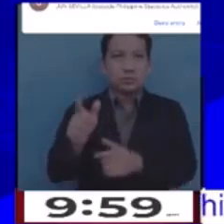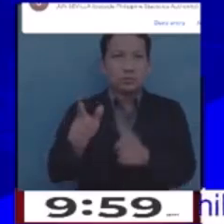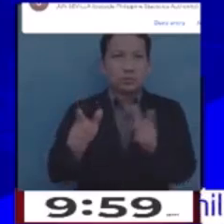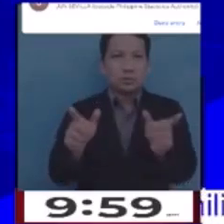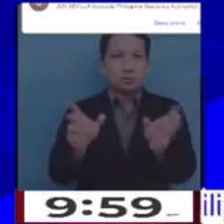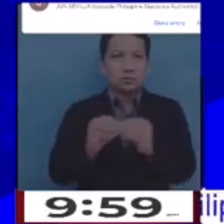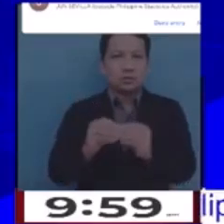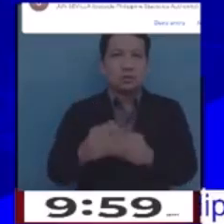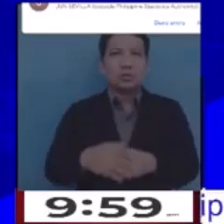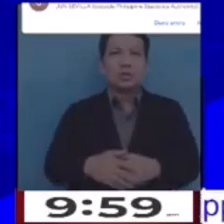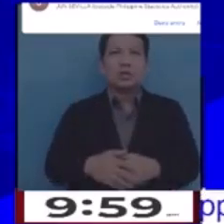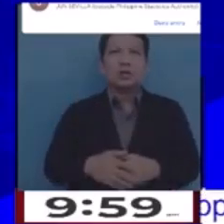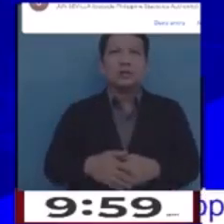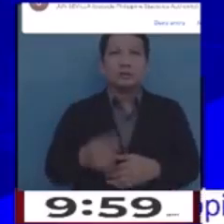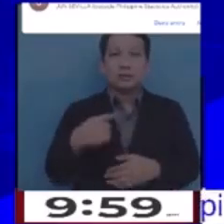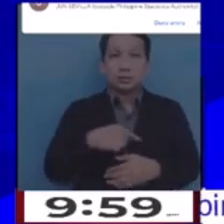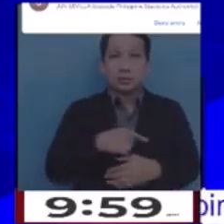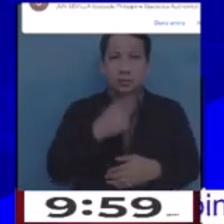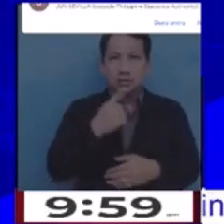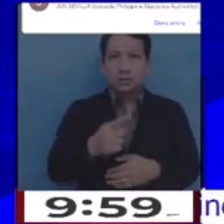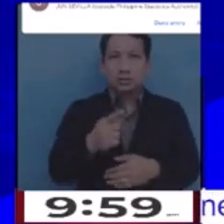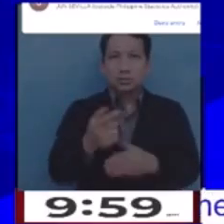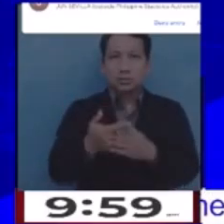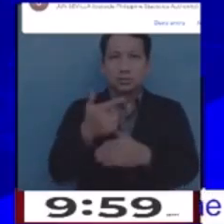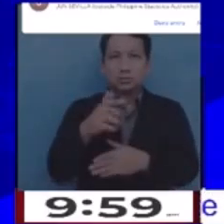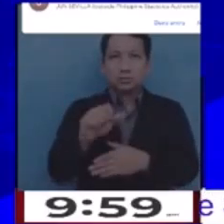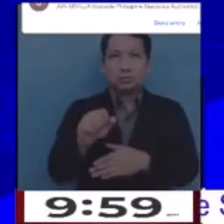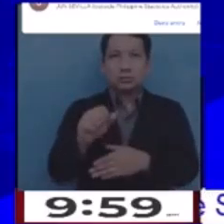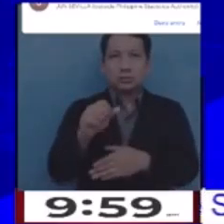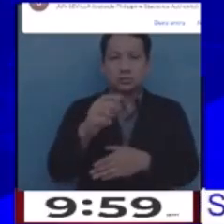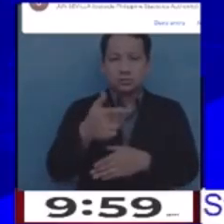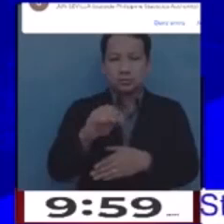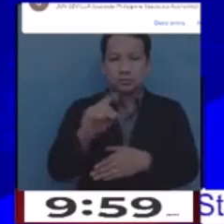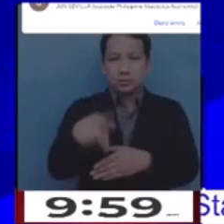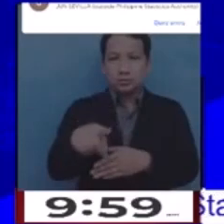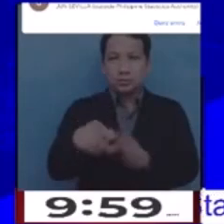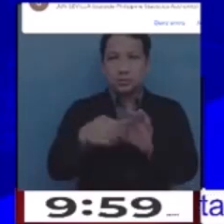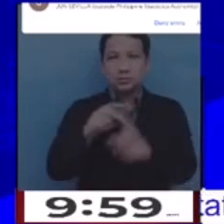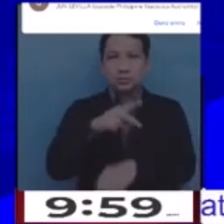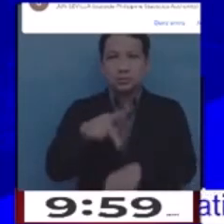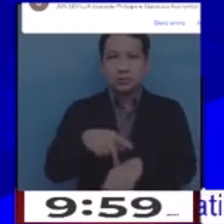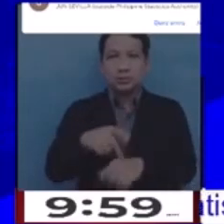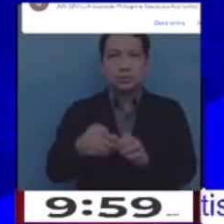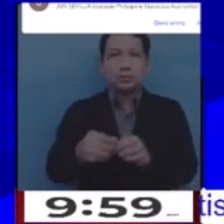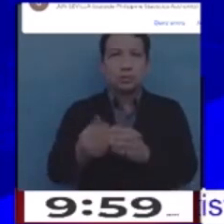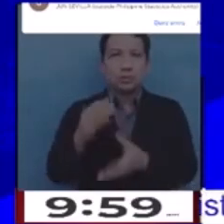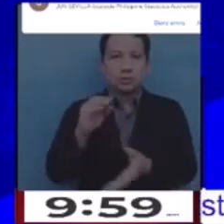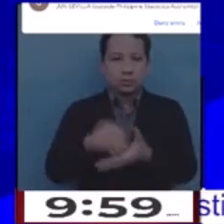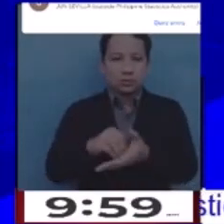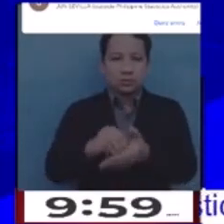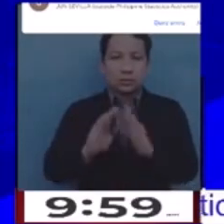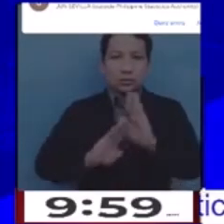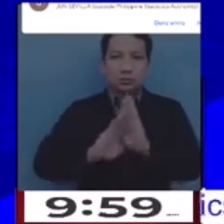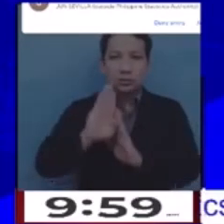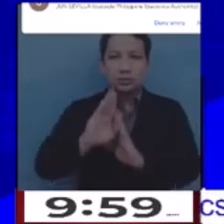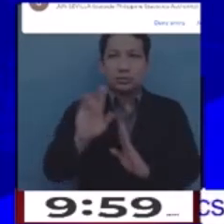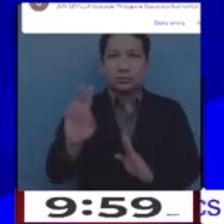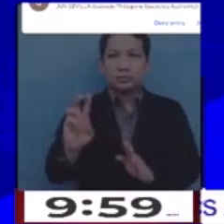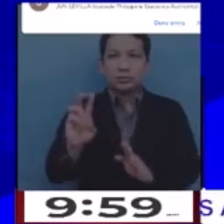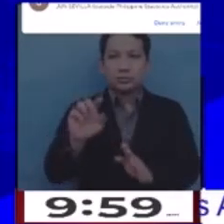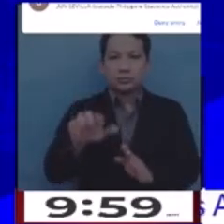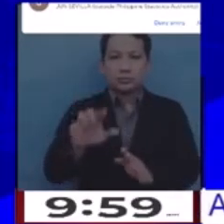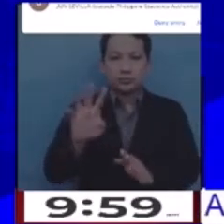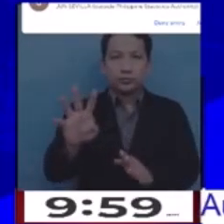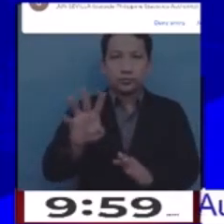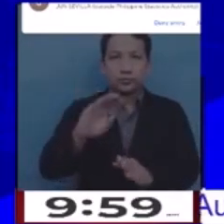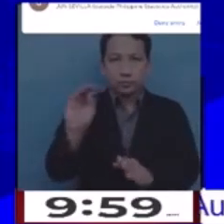2023. Ang gross domestic product o GDP ng Pilipinas ay nagtala ng pagtaas na